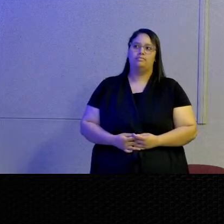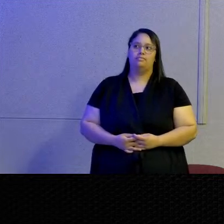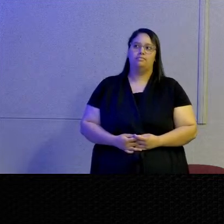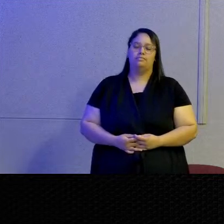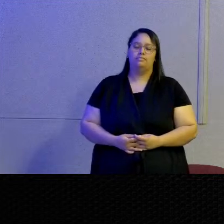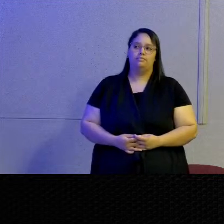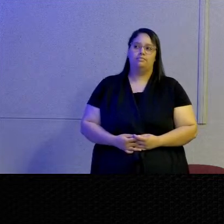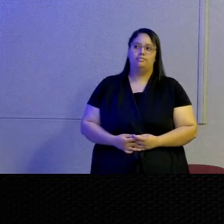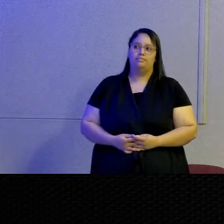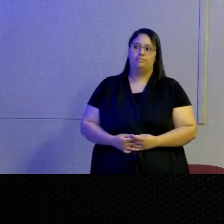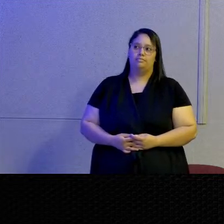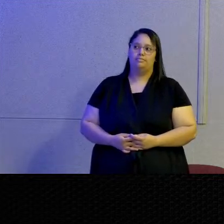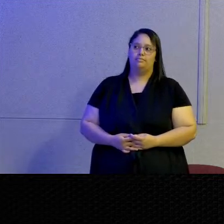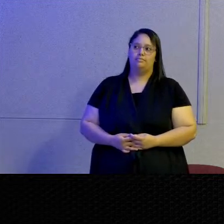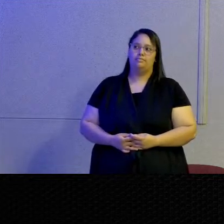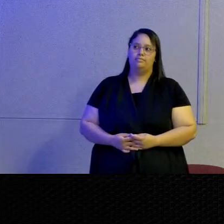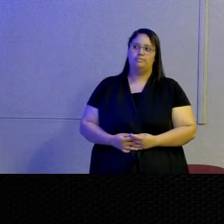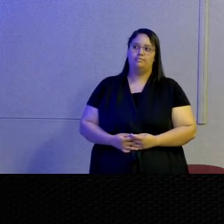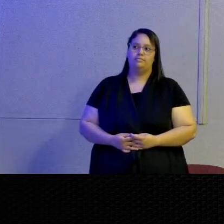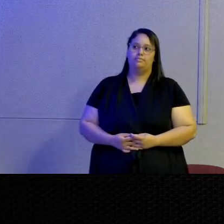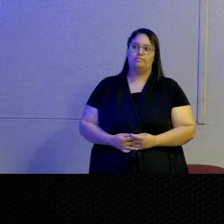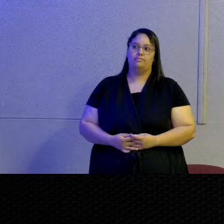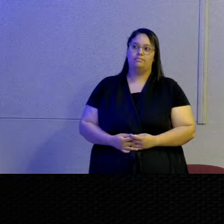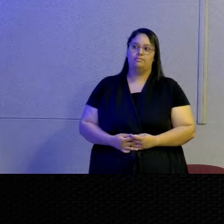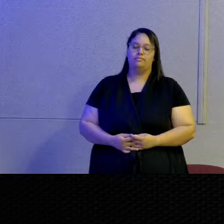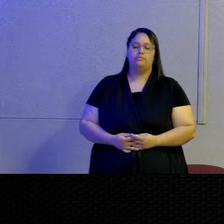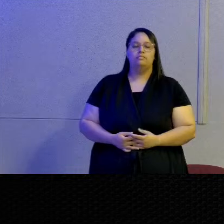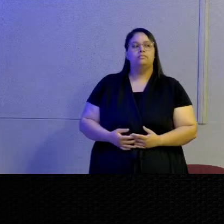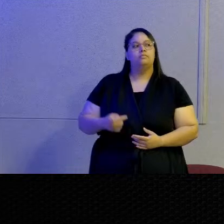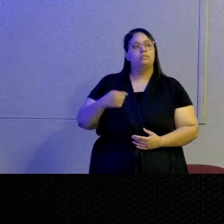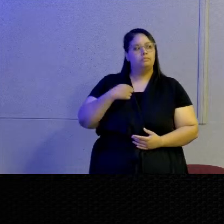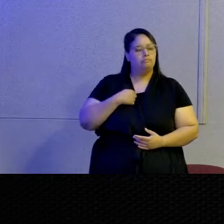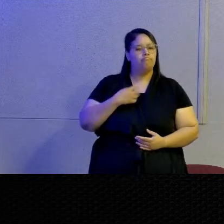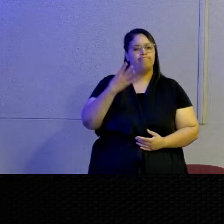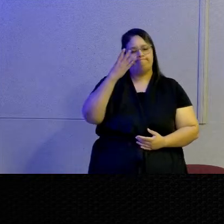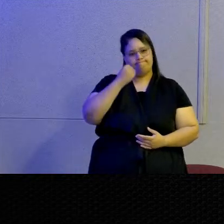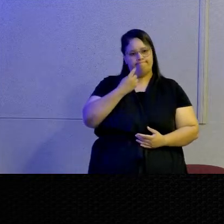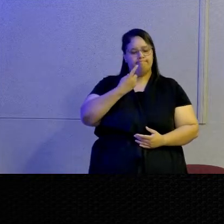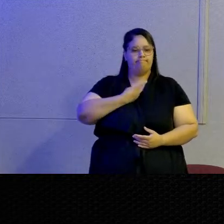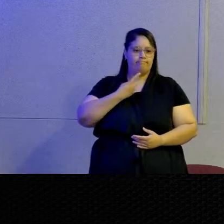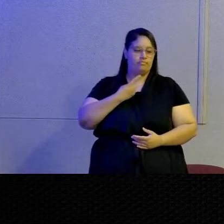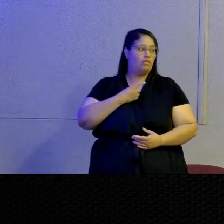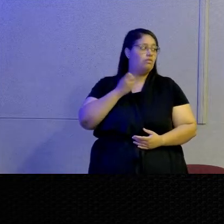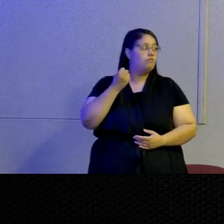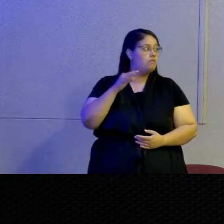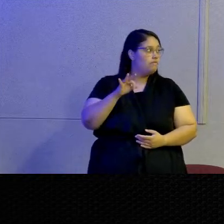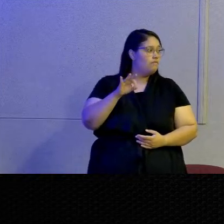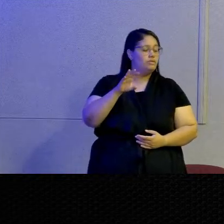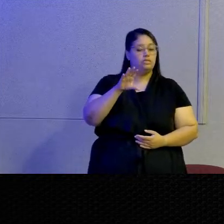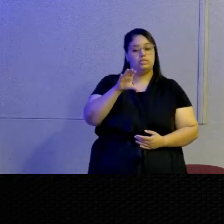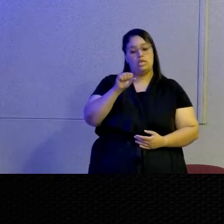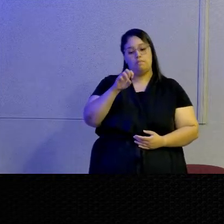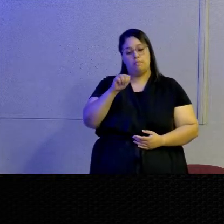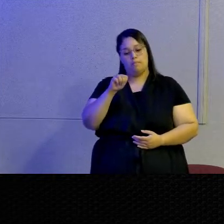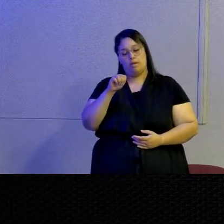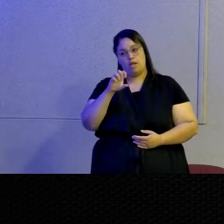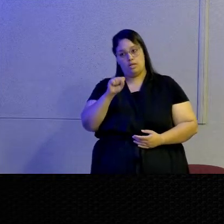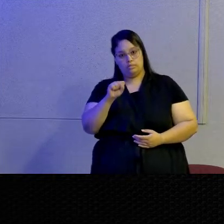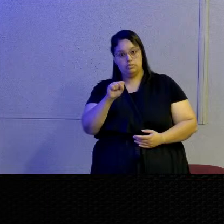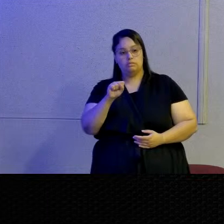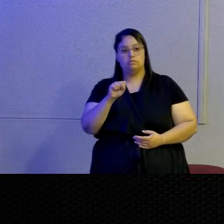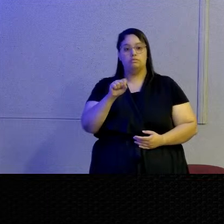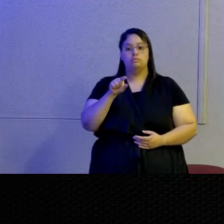And I at least am asking myself whether CMS is actually discovering a